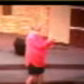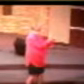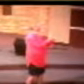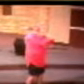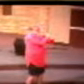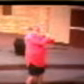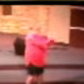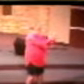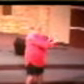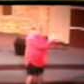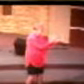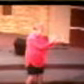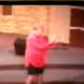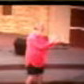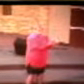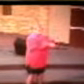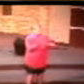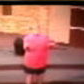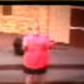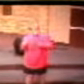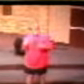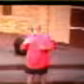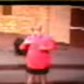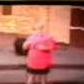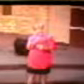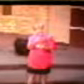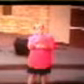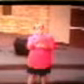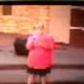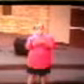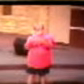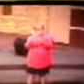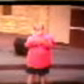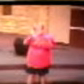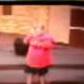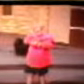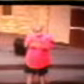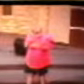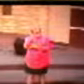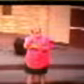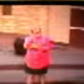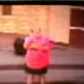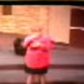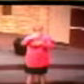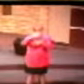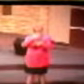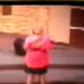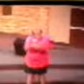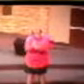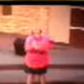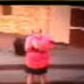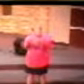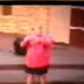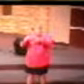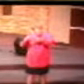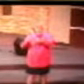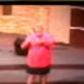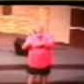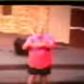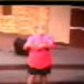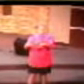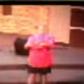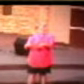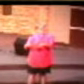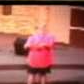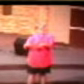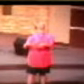an event happens. Something moves. From the very foundations of the earth, something moves.